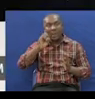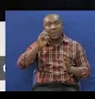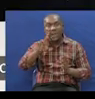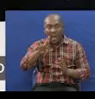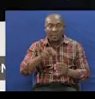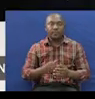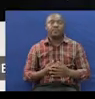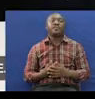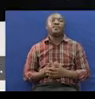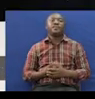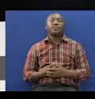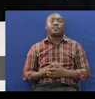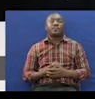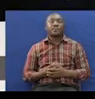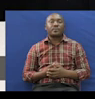Now,